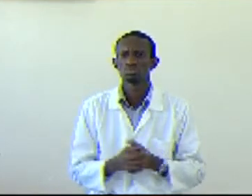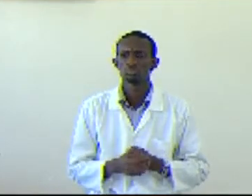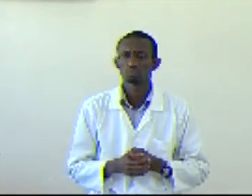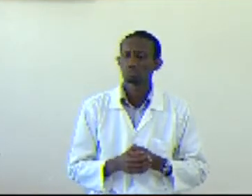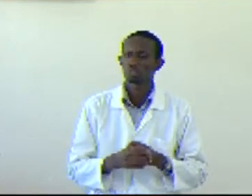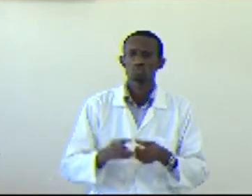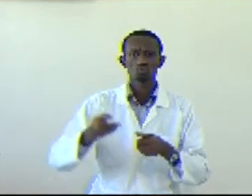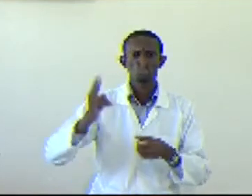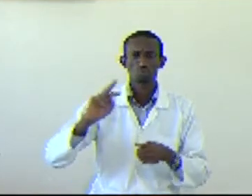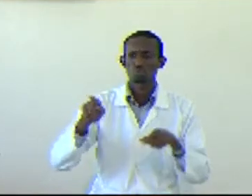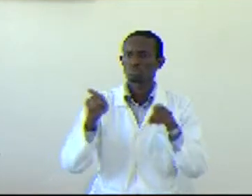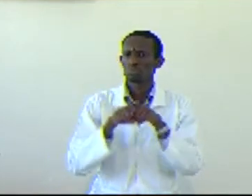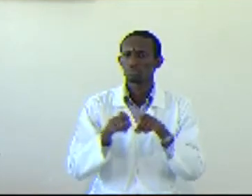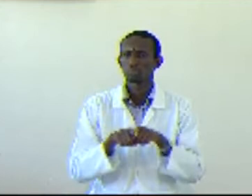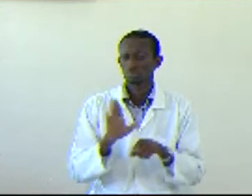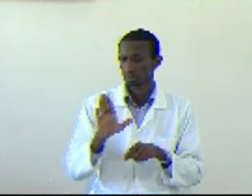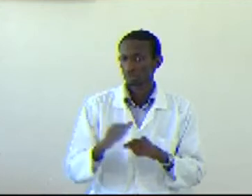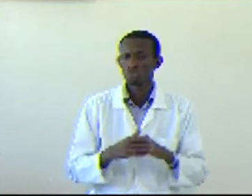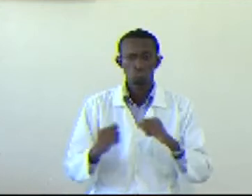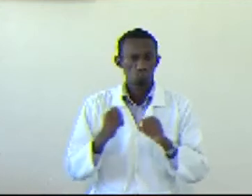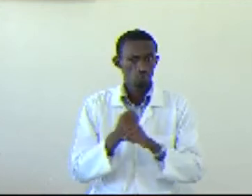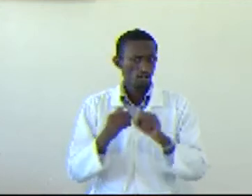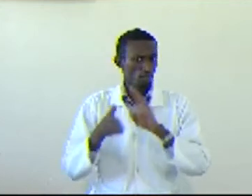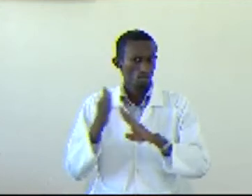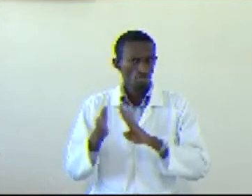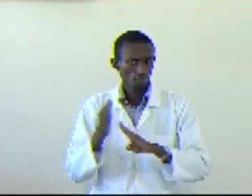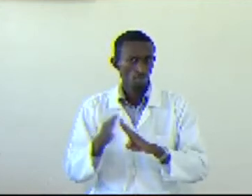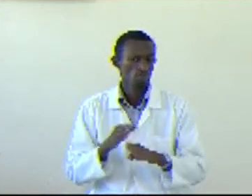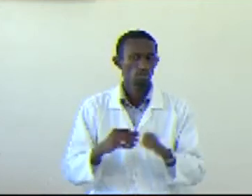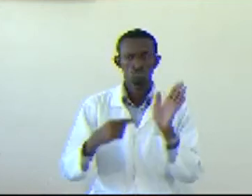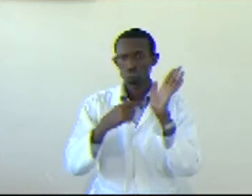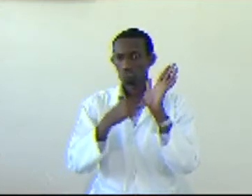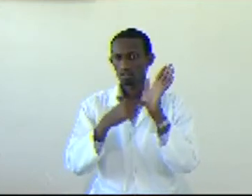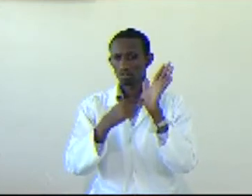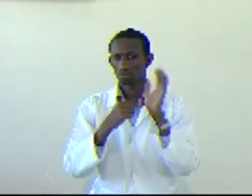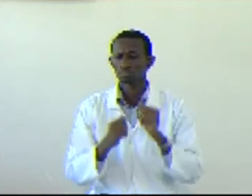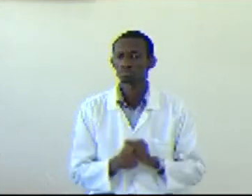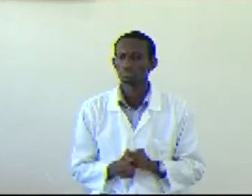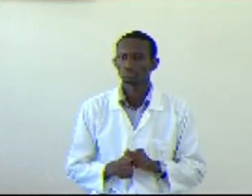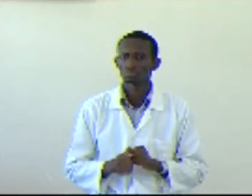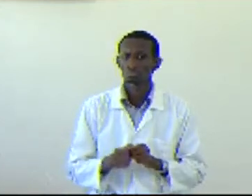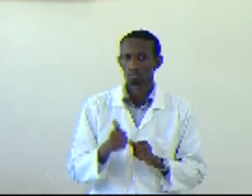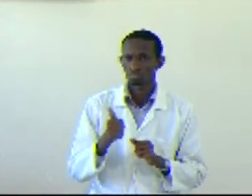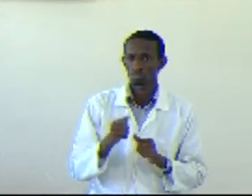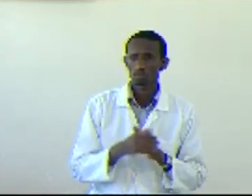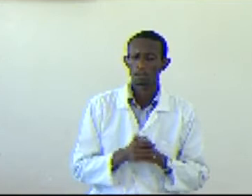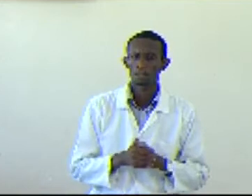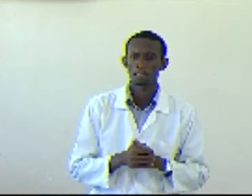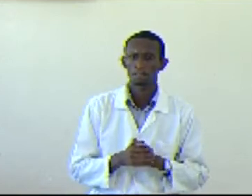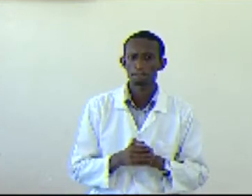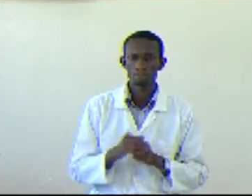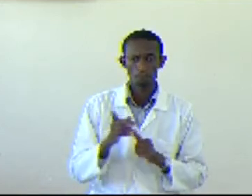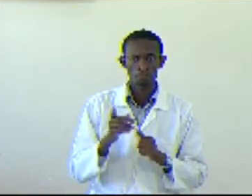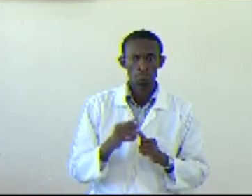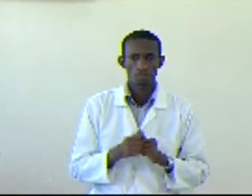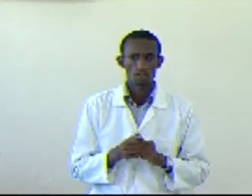answer. So let's have a quick example. This is an activity. So can we have it? So we are expecting